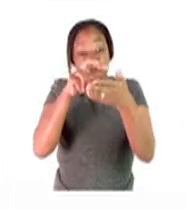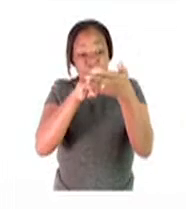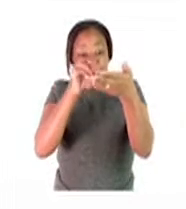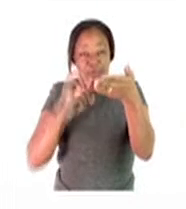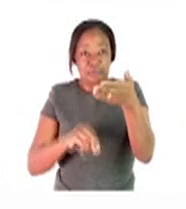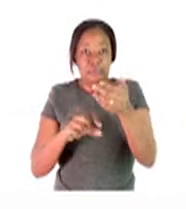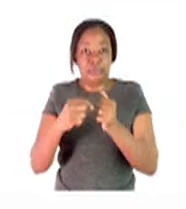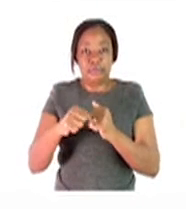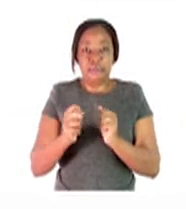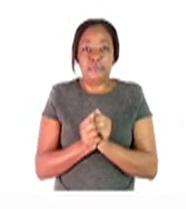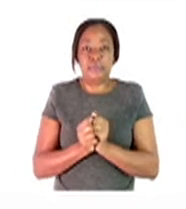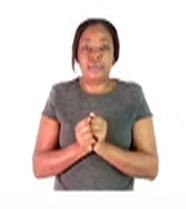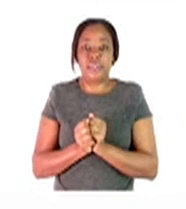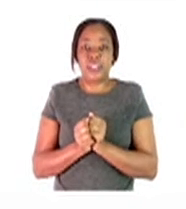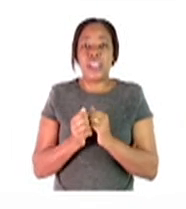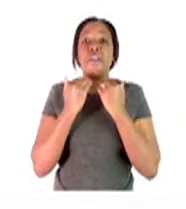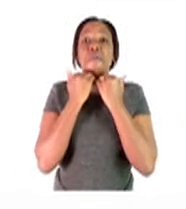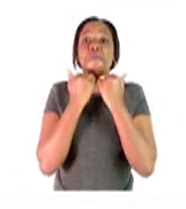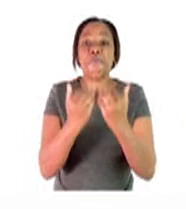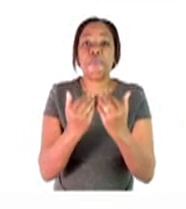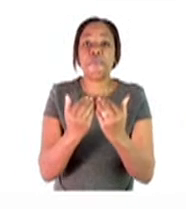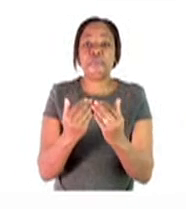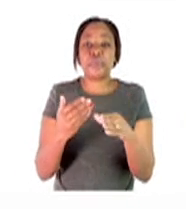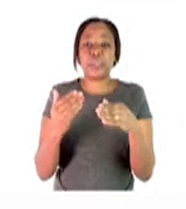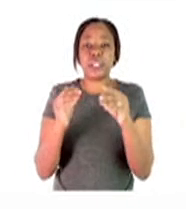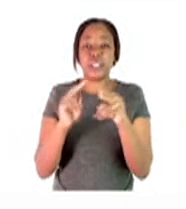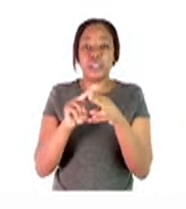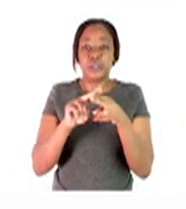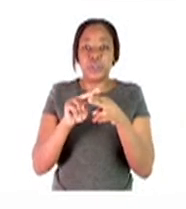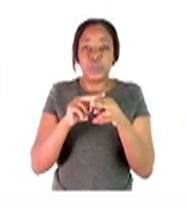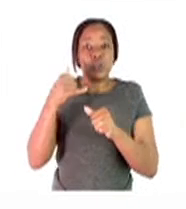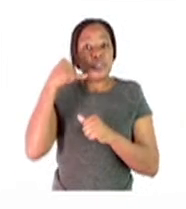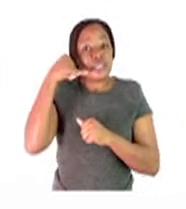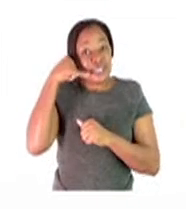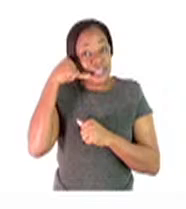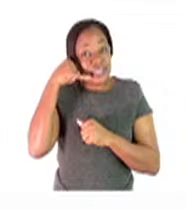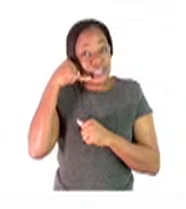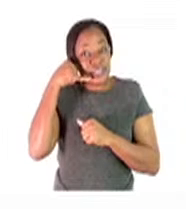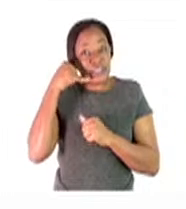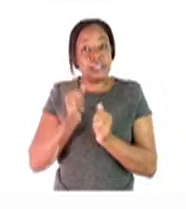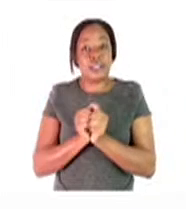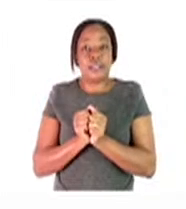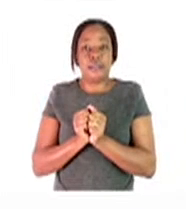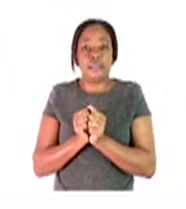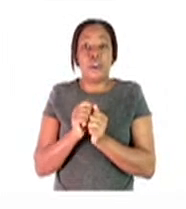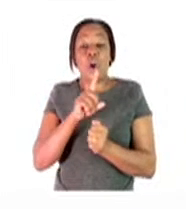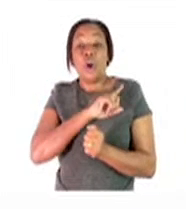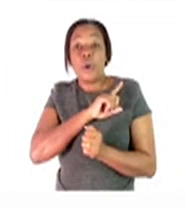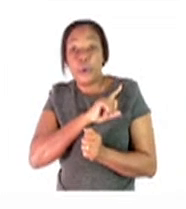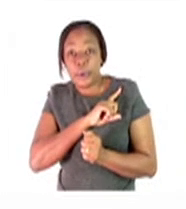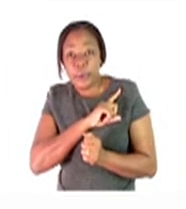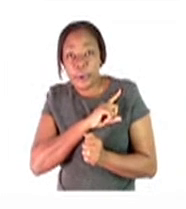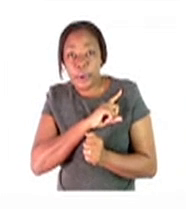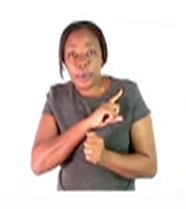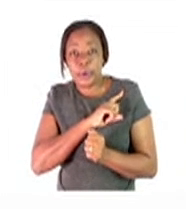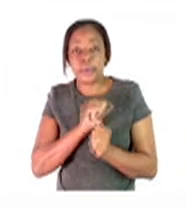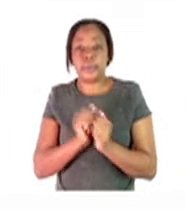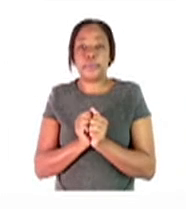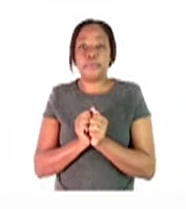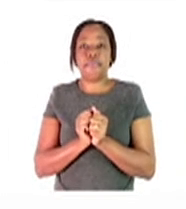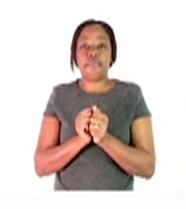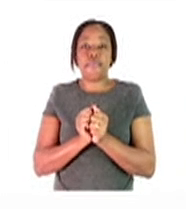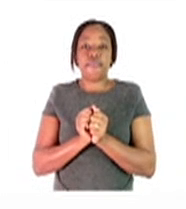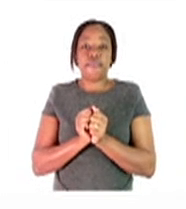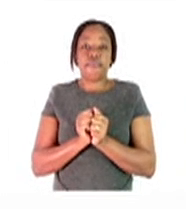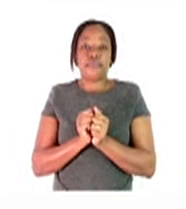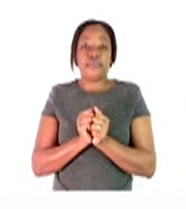cell phone? And why? Now you have to think and you have to answer